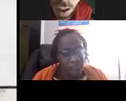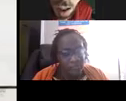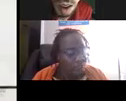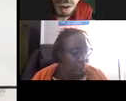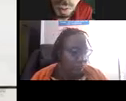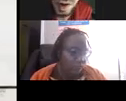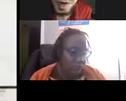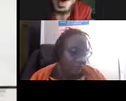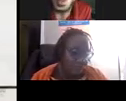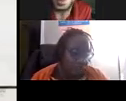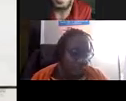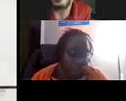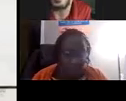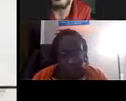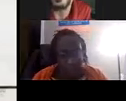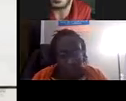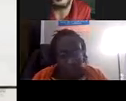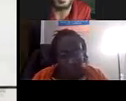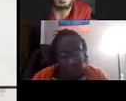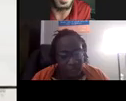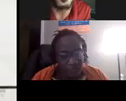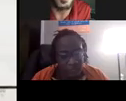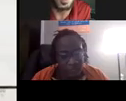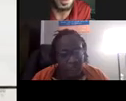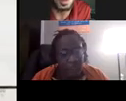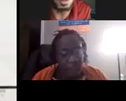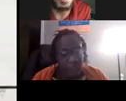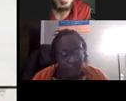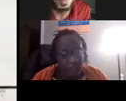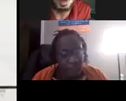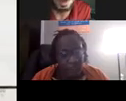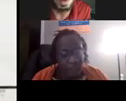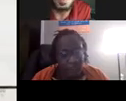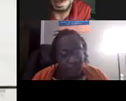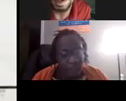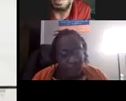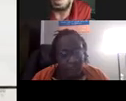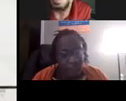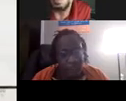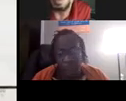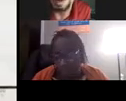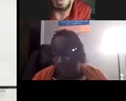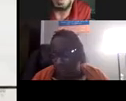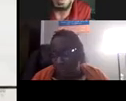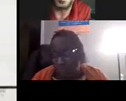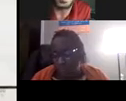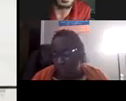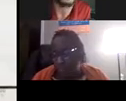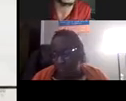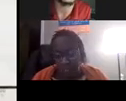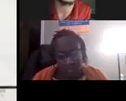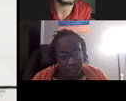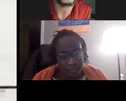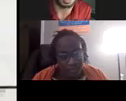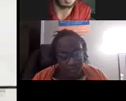Yeah. Real quick, and we can follow up off the in a call with the two